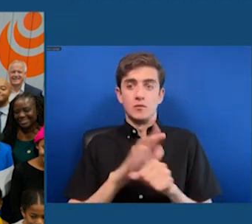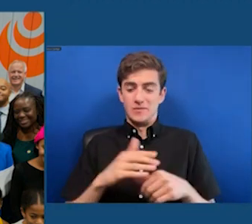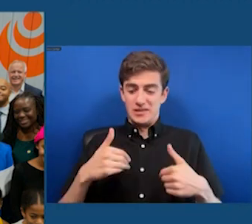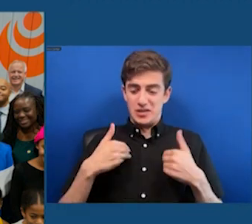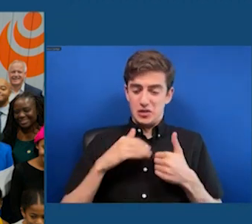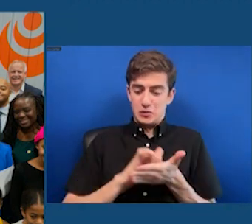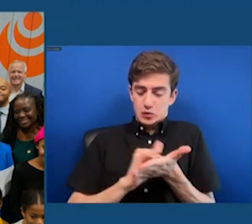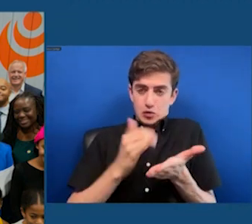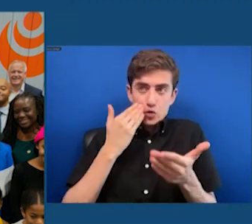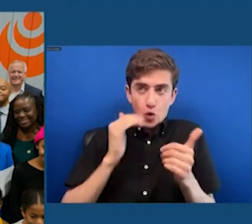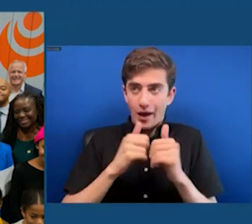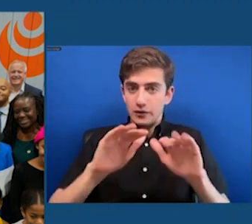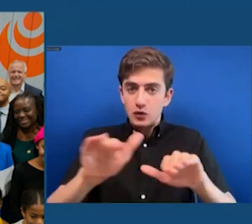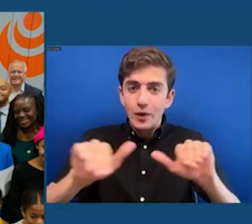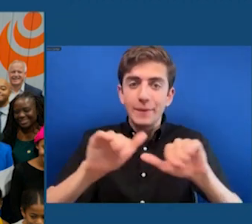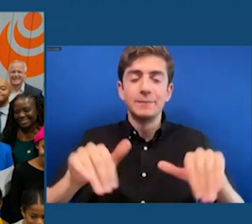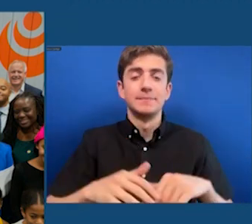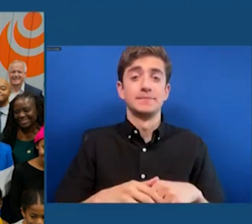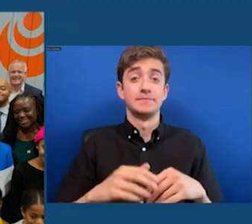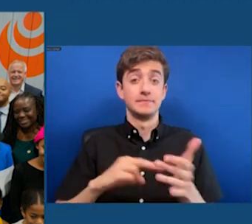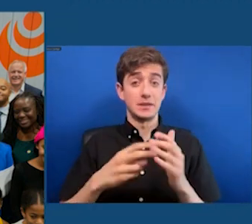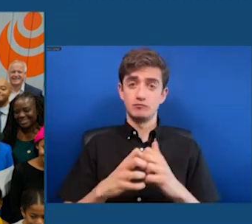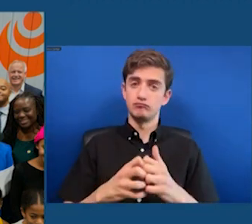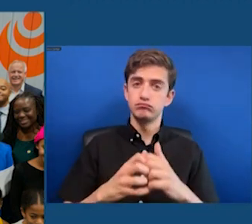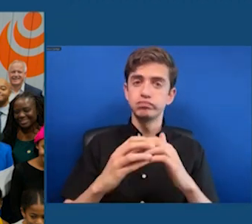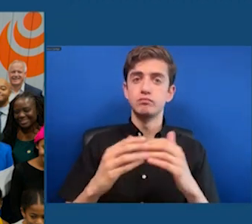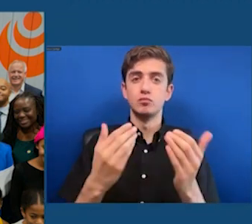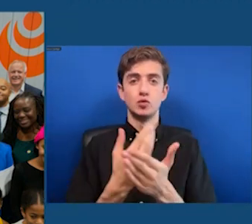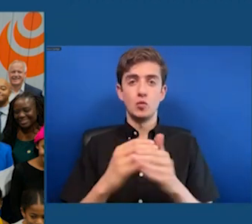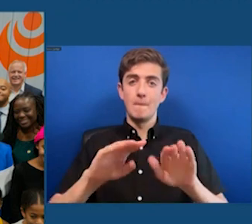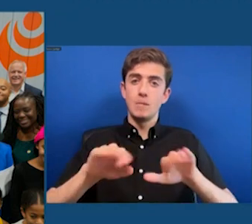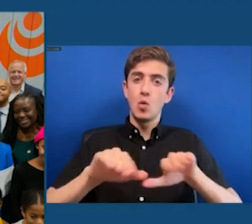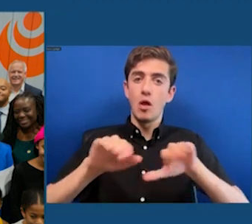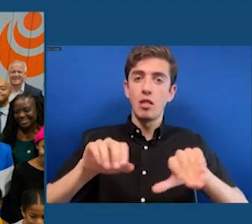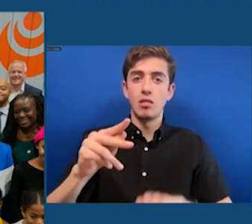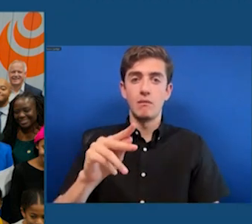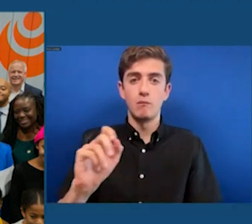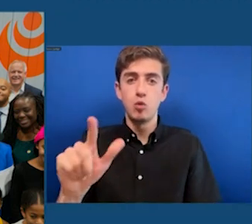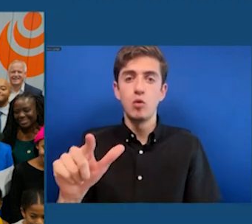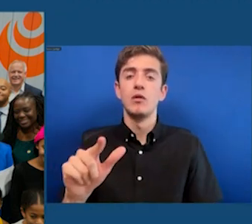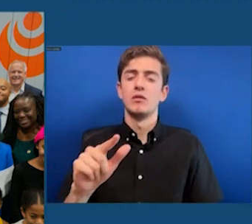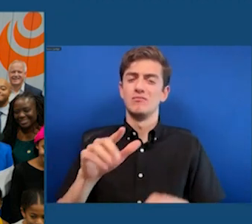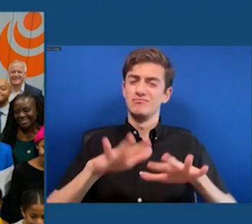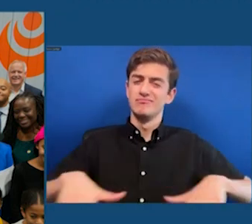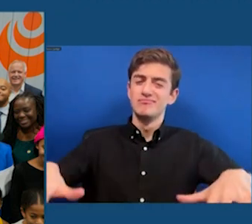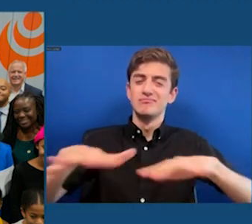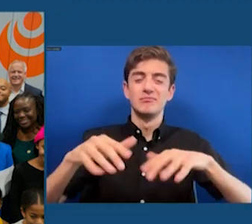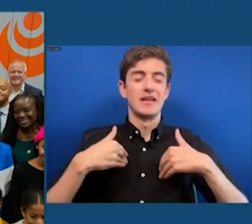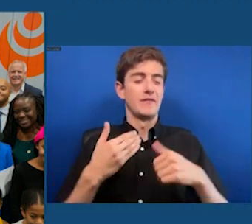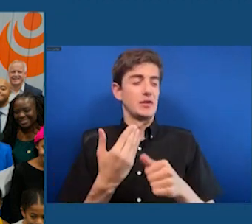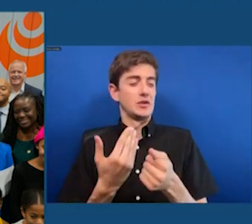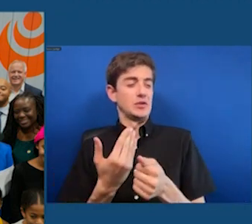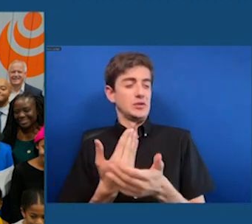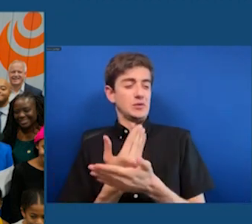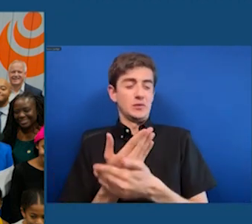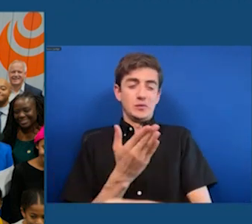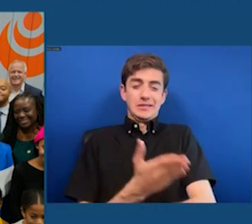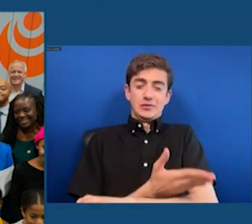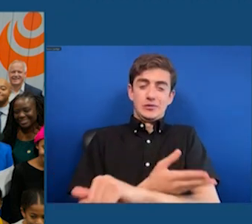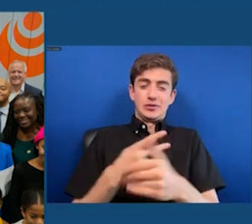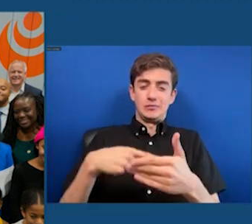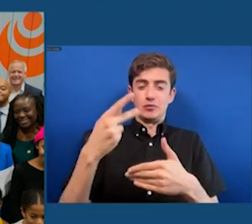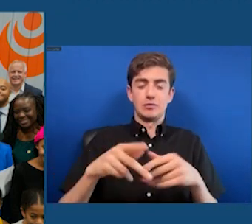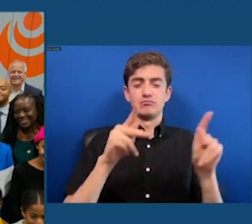the state with a construction program that's unrivaled since FDR's Work Progress